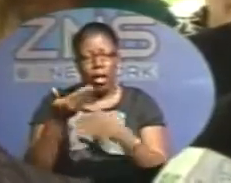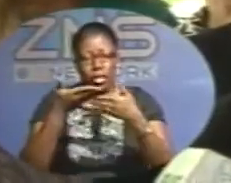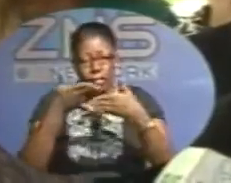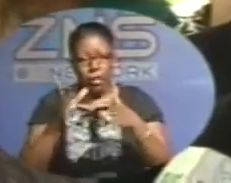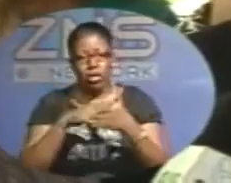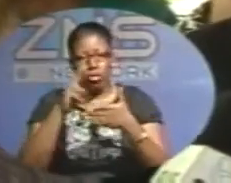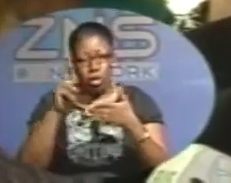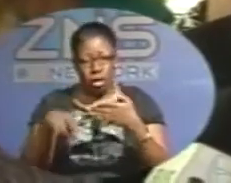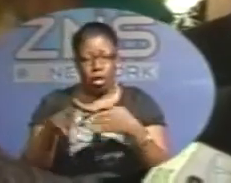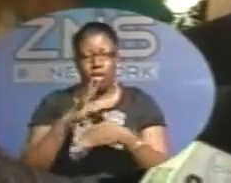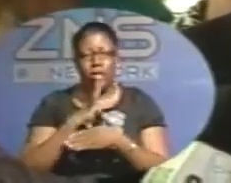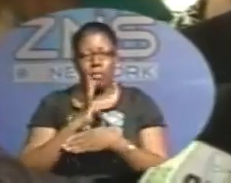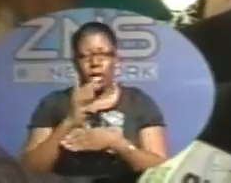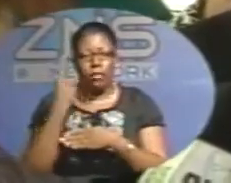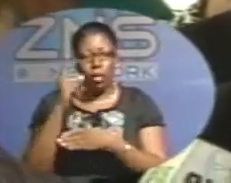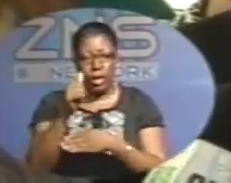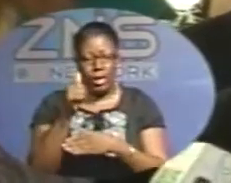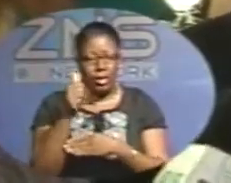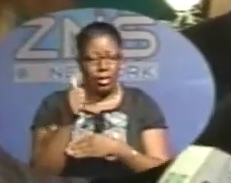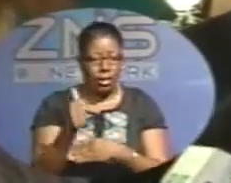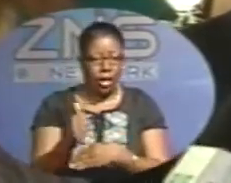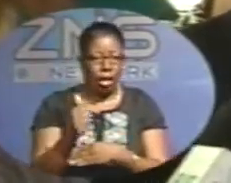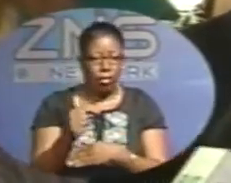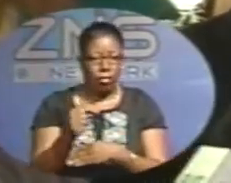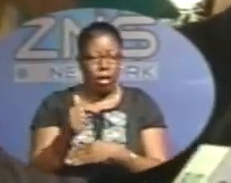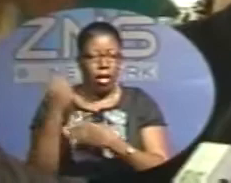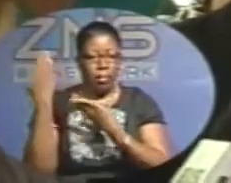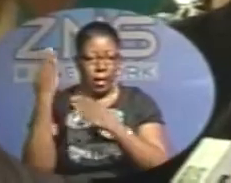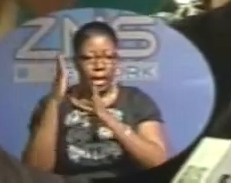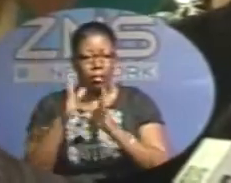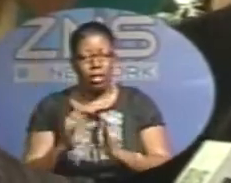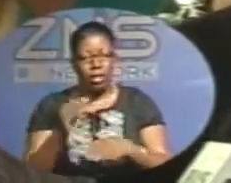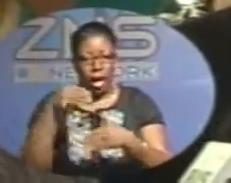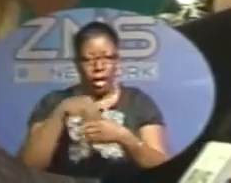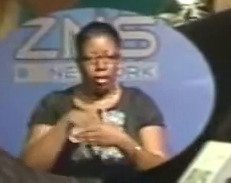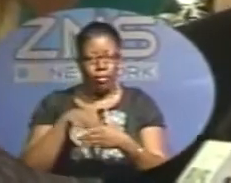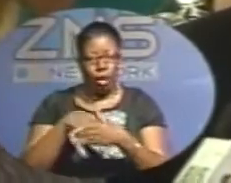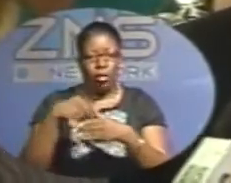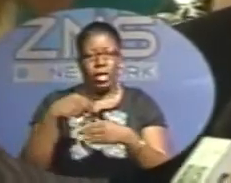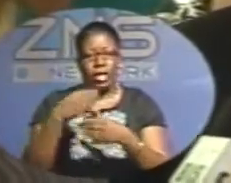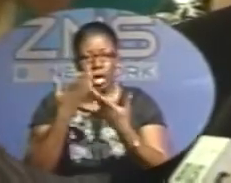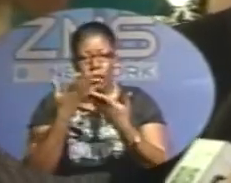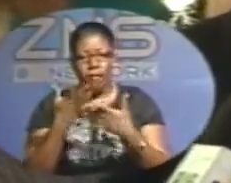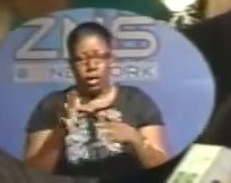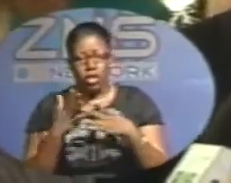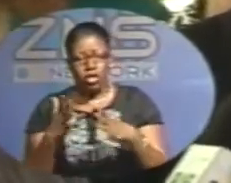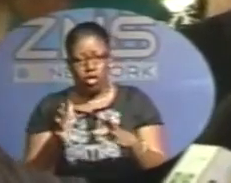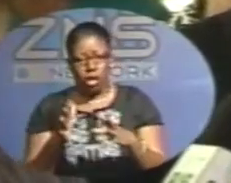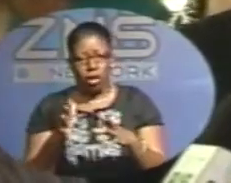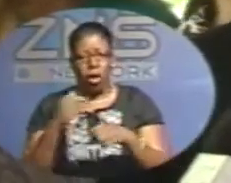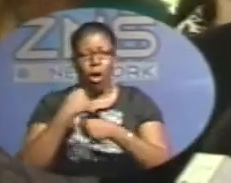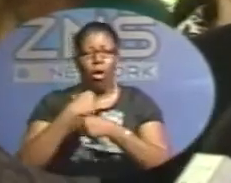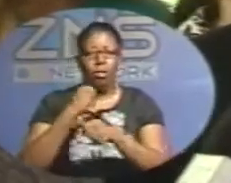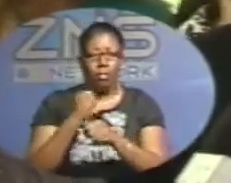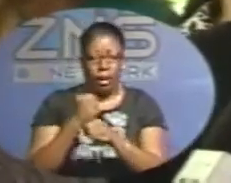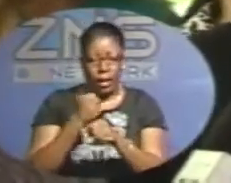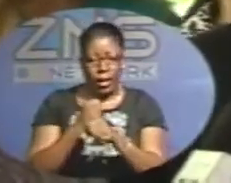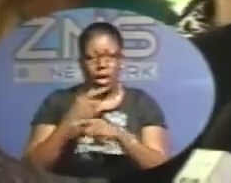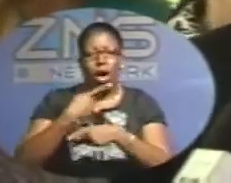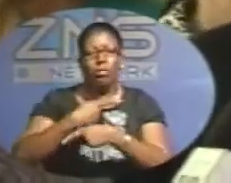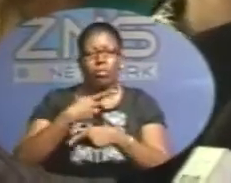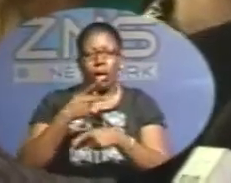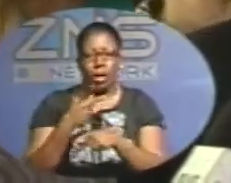itself, that Bahamians are involved in finishing a product that can compete with